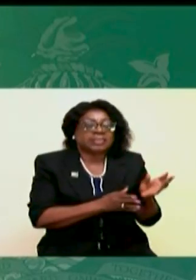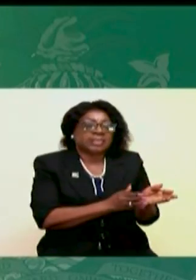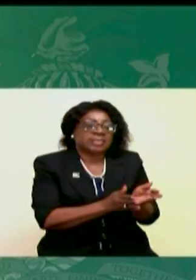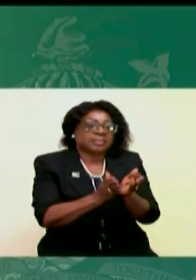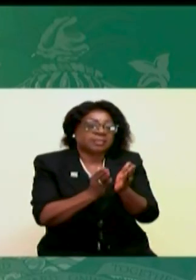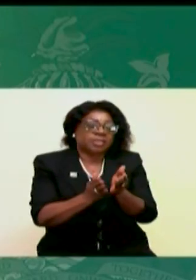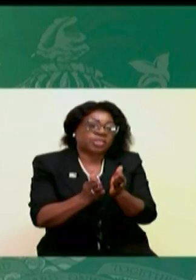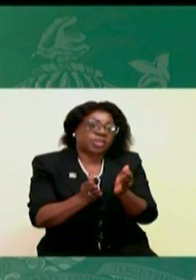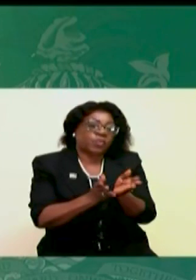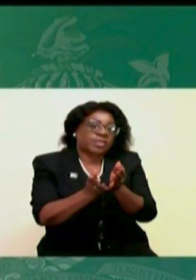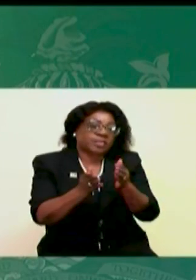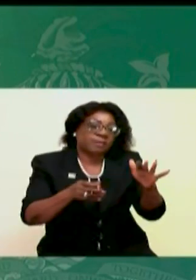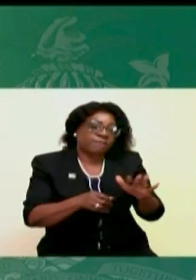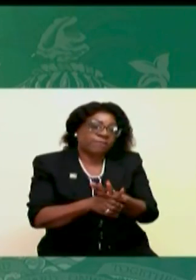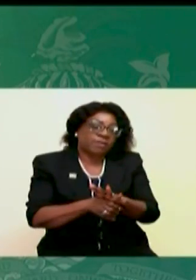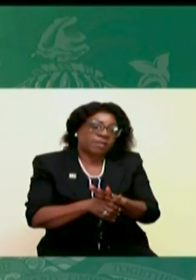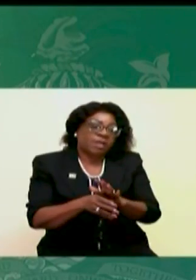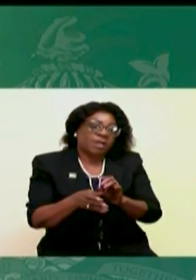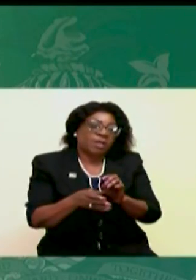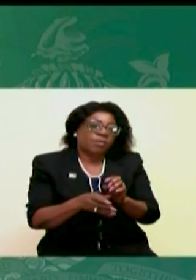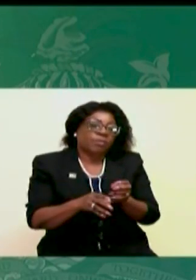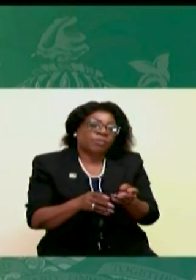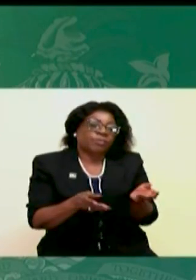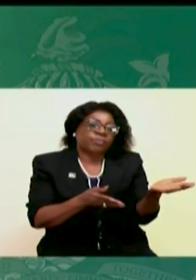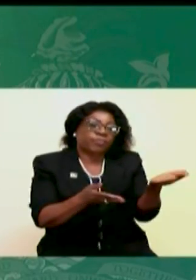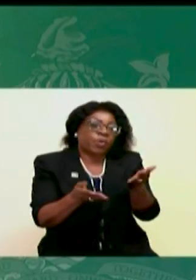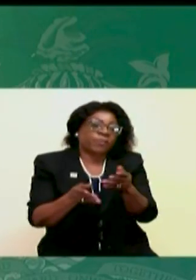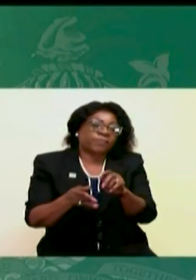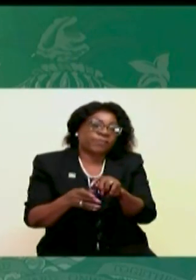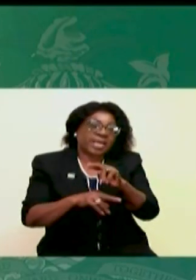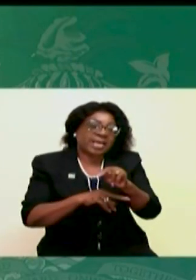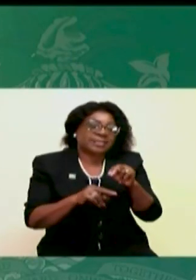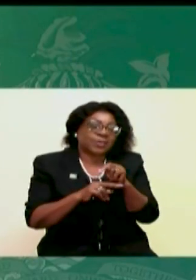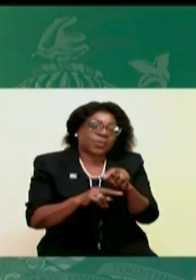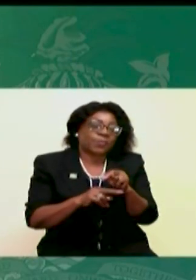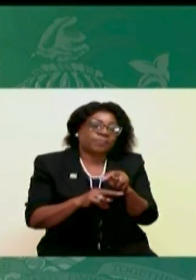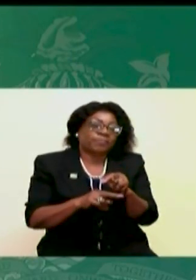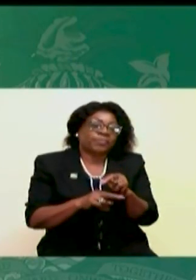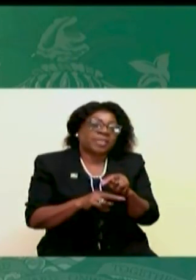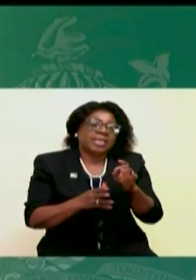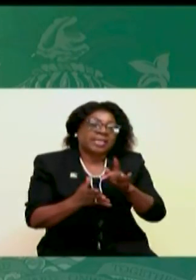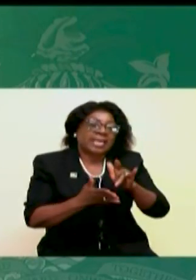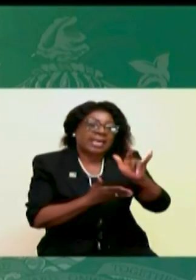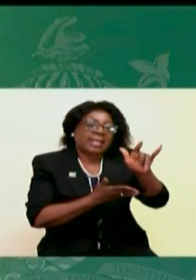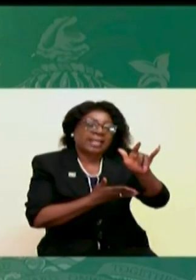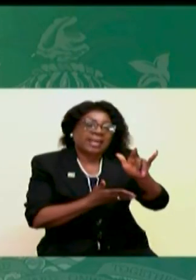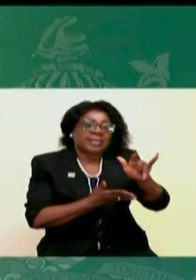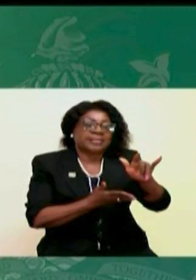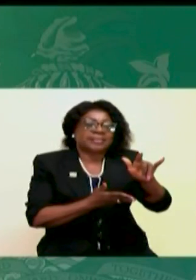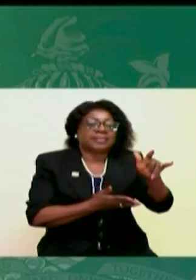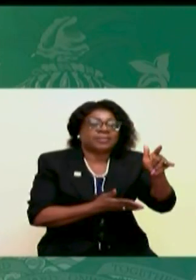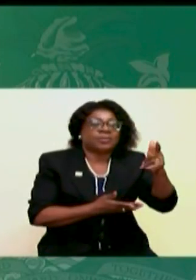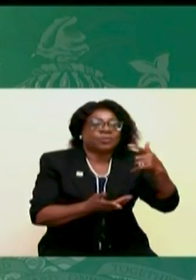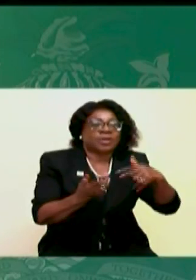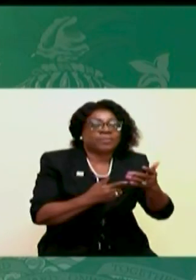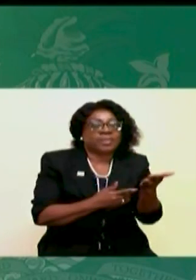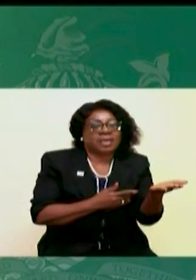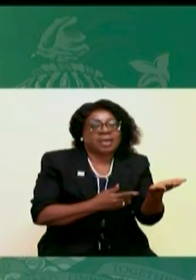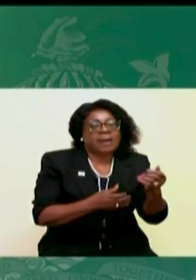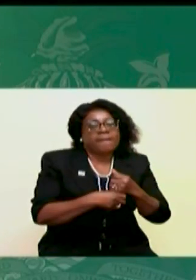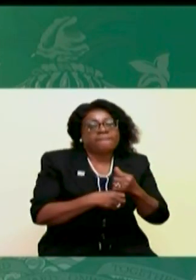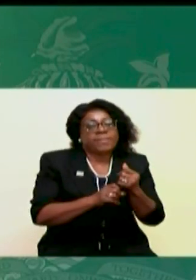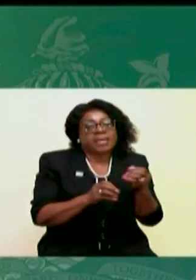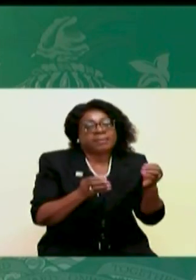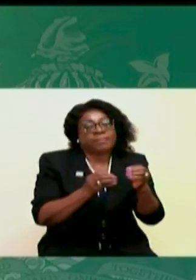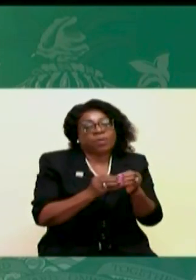excursion vessels full were executed, all from Nassau. The airlines who frequent the island made more than